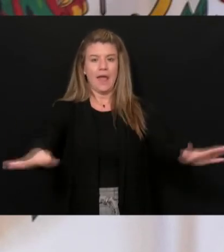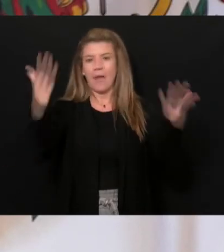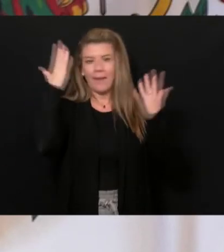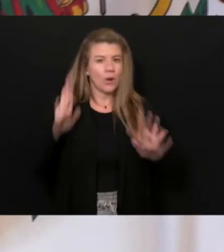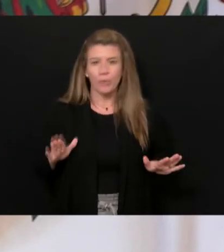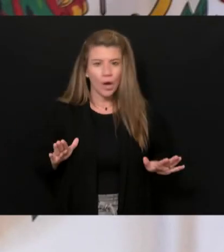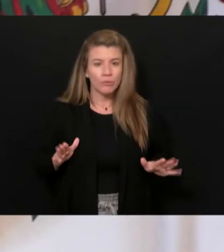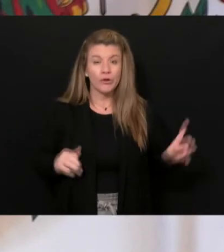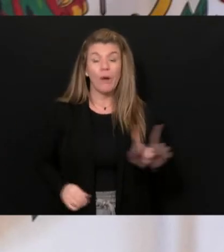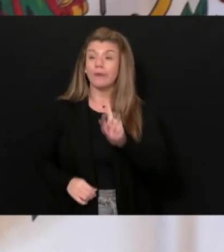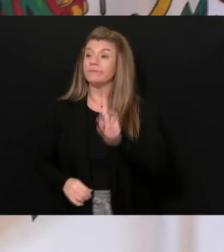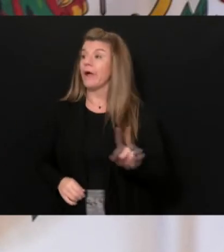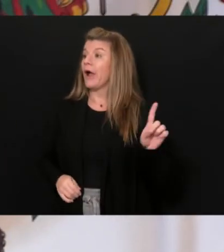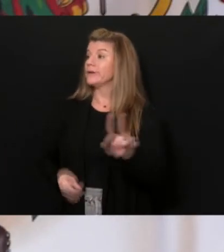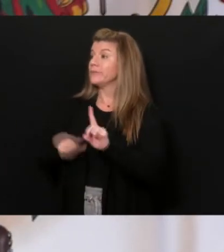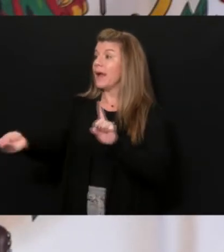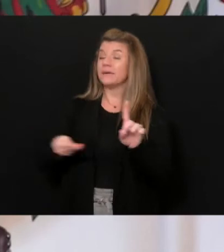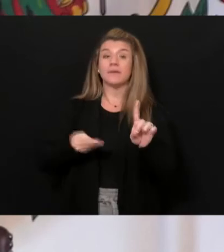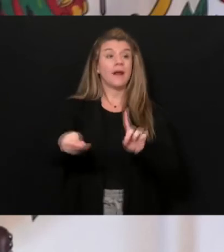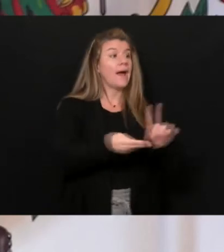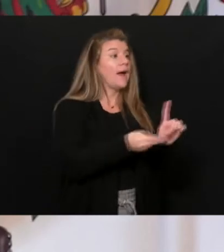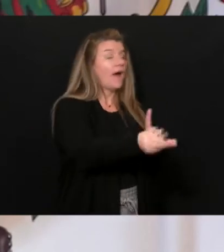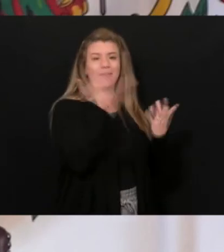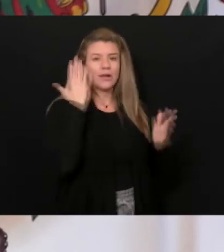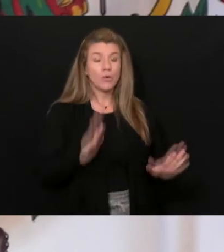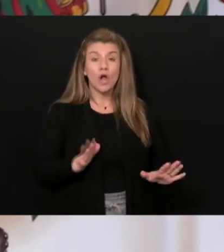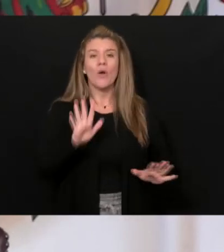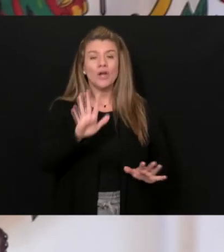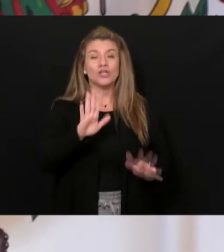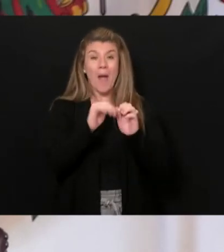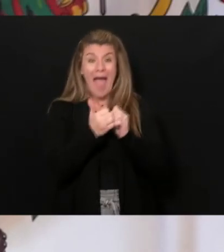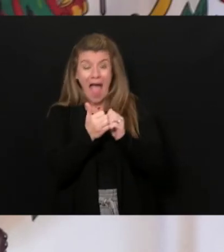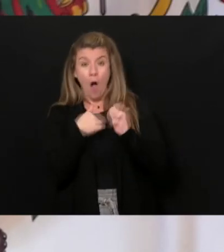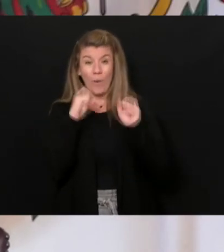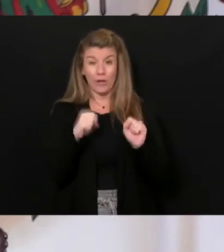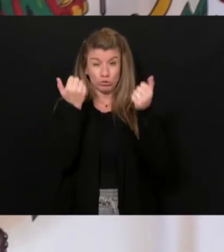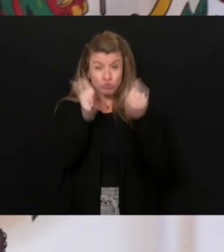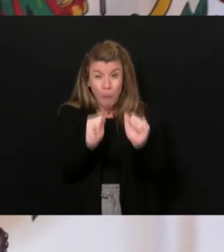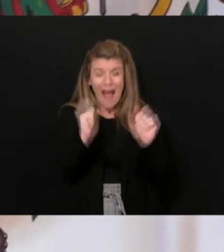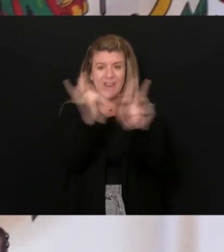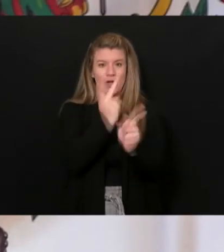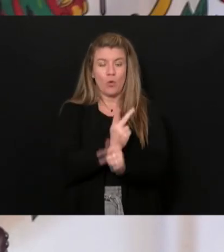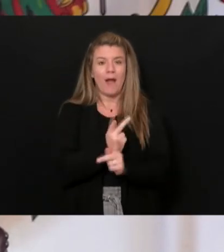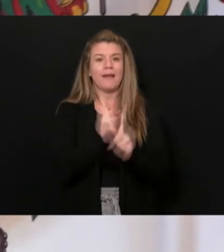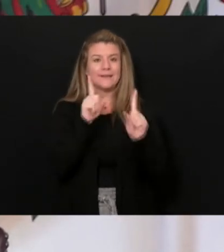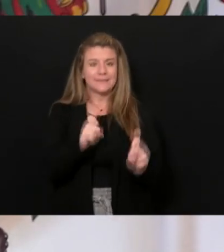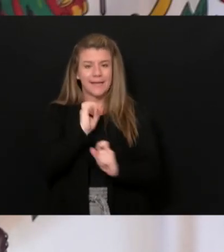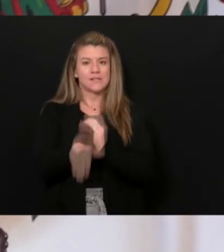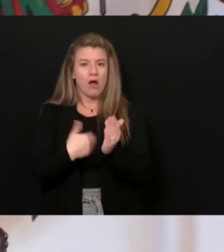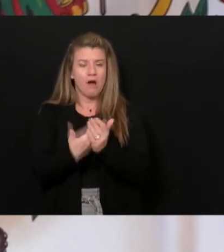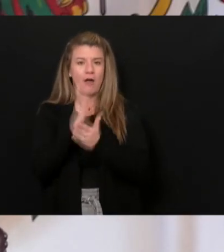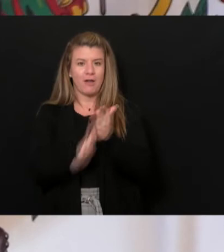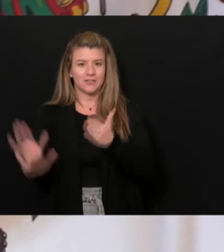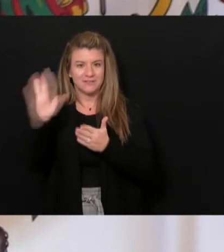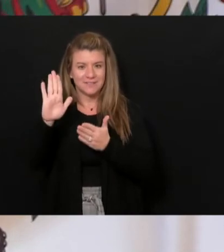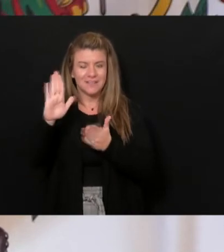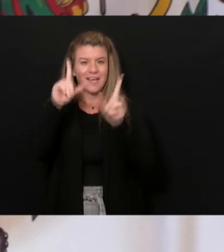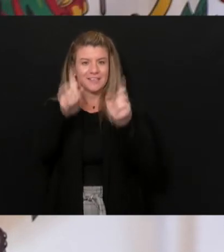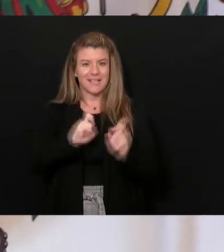they're doing it. And so a surefire way that we can get at this is test all of our colleges, test all